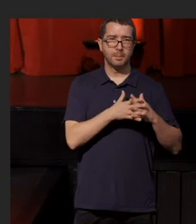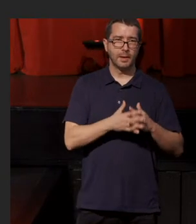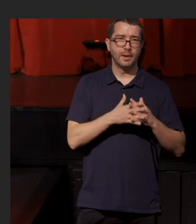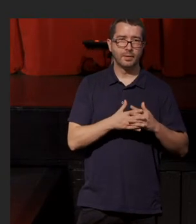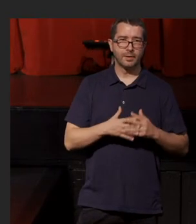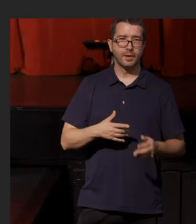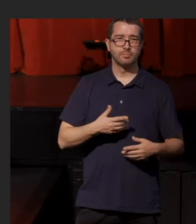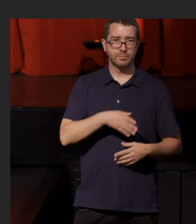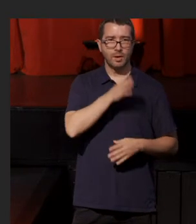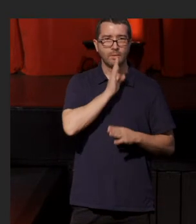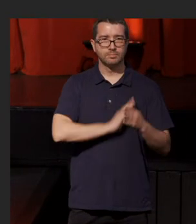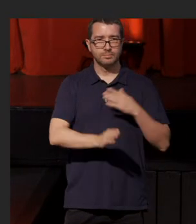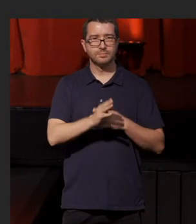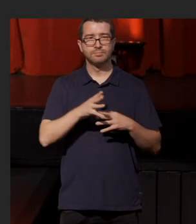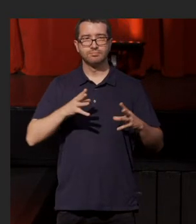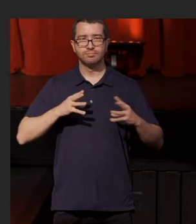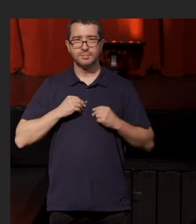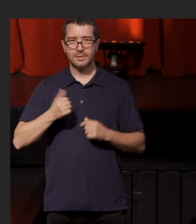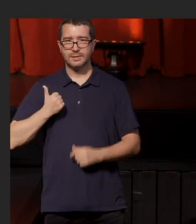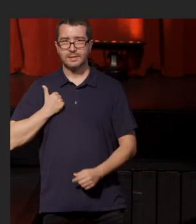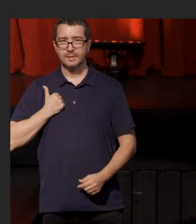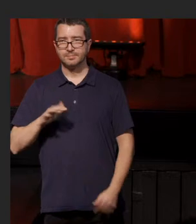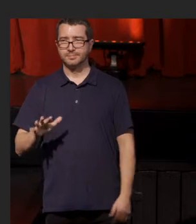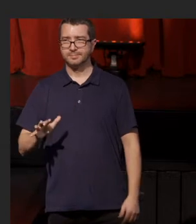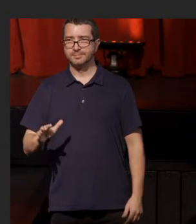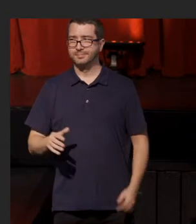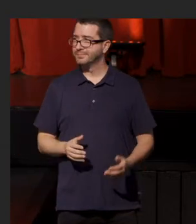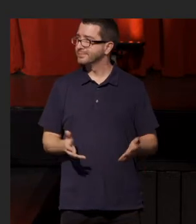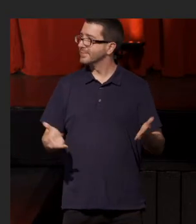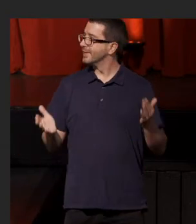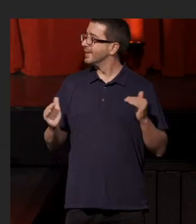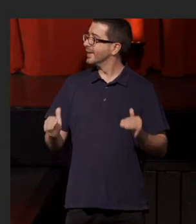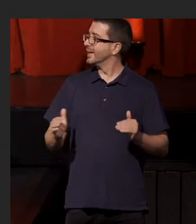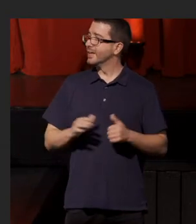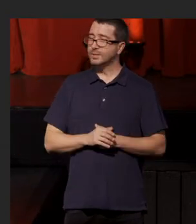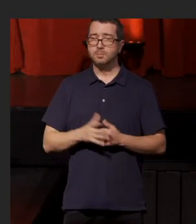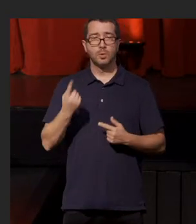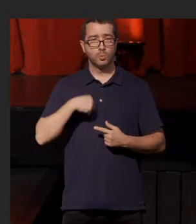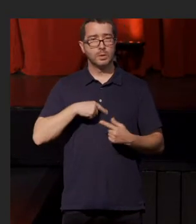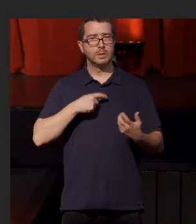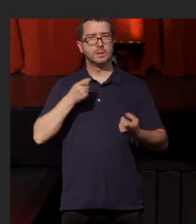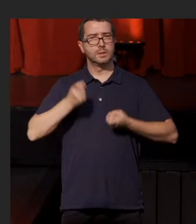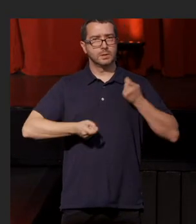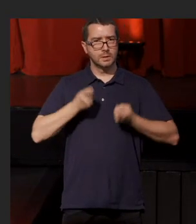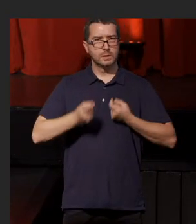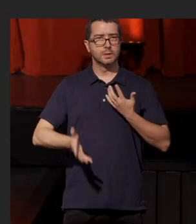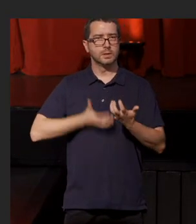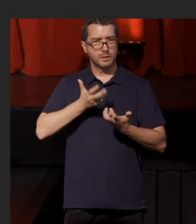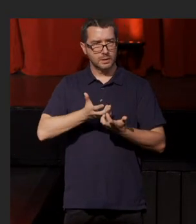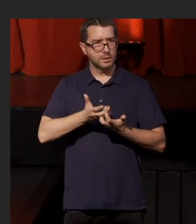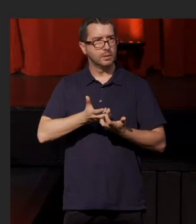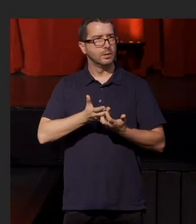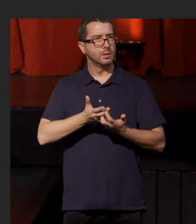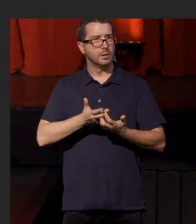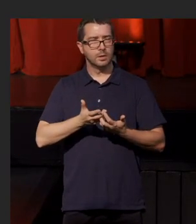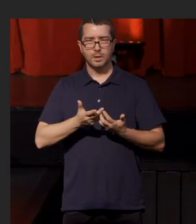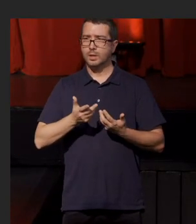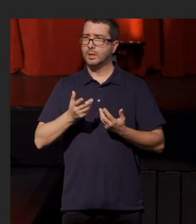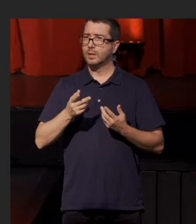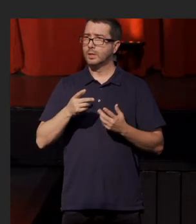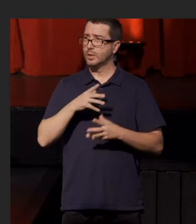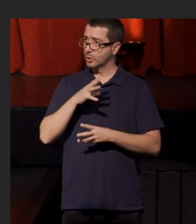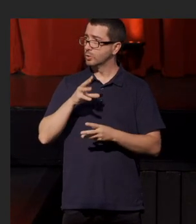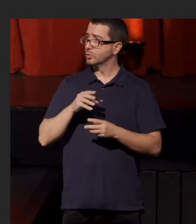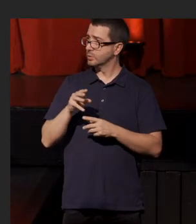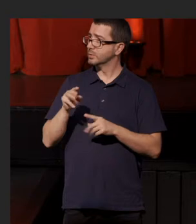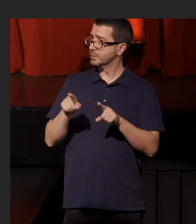But we're talking about digital literacy and how we need to adapt to what is coming at us all of the time, and that includes us as journalists. We